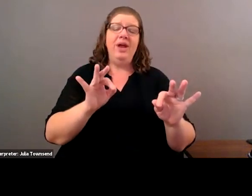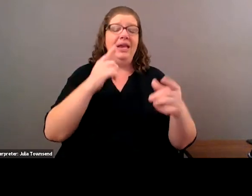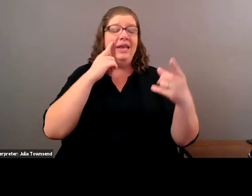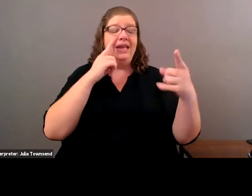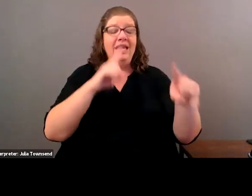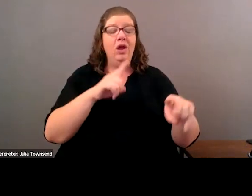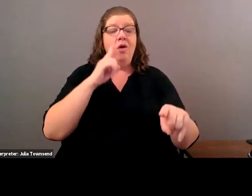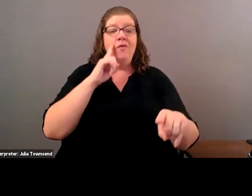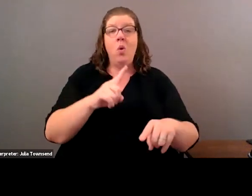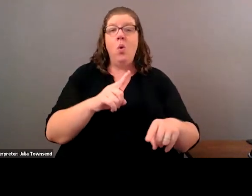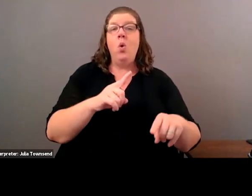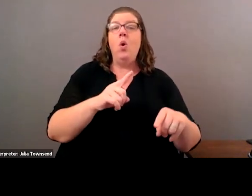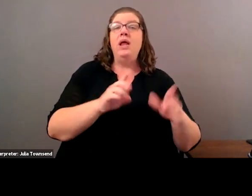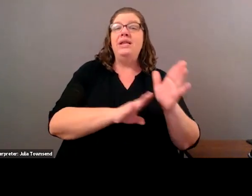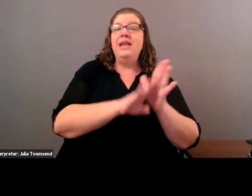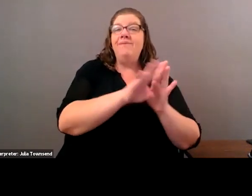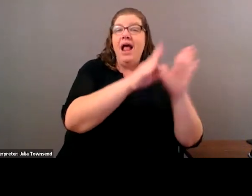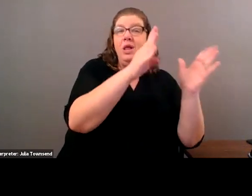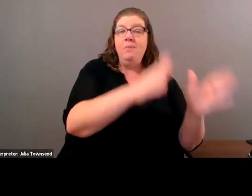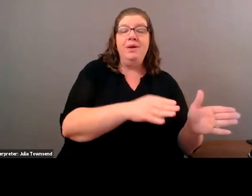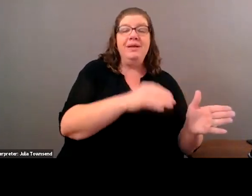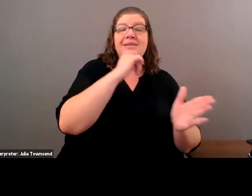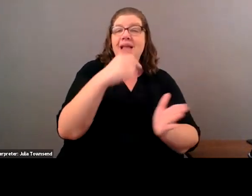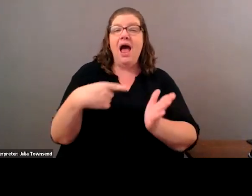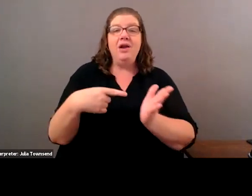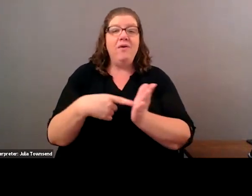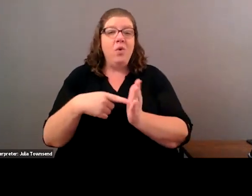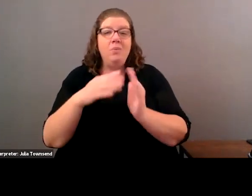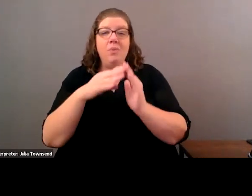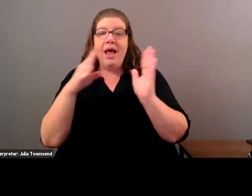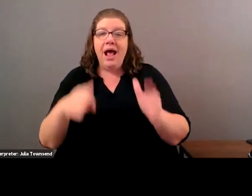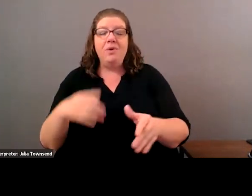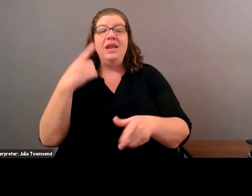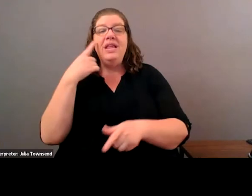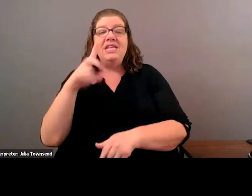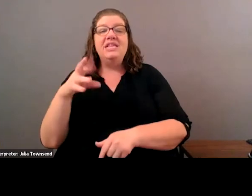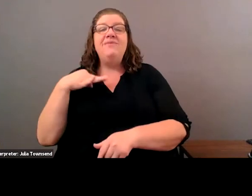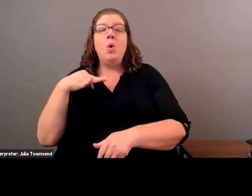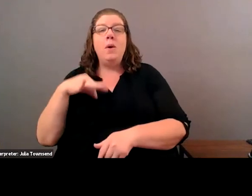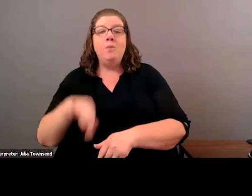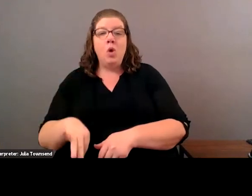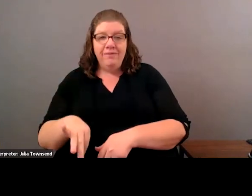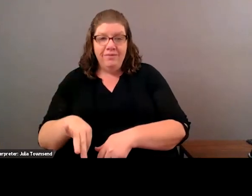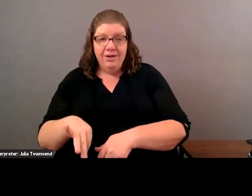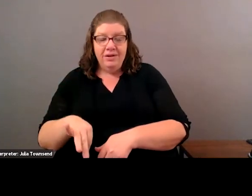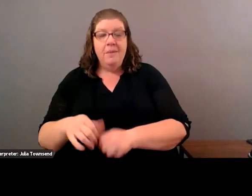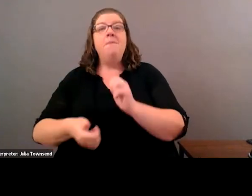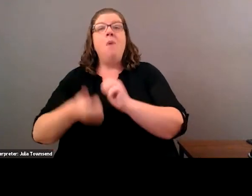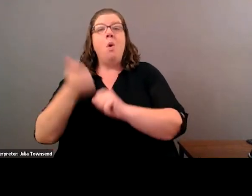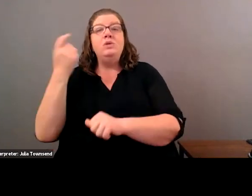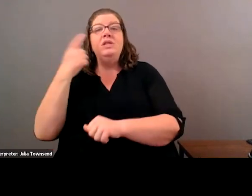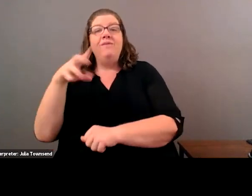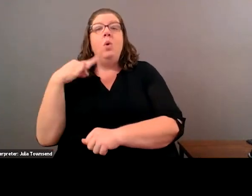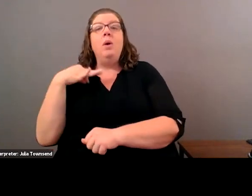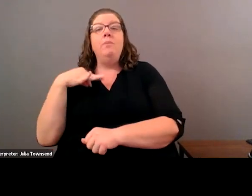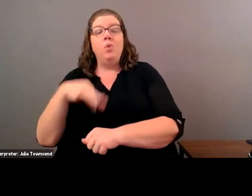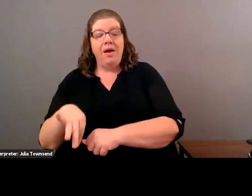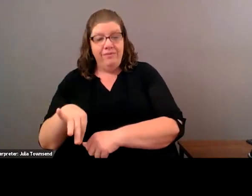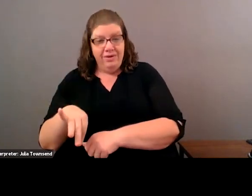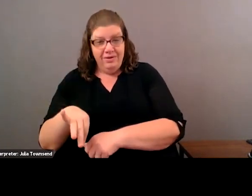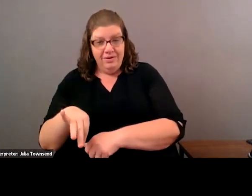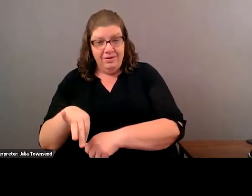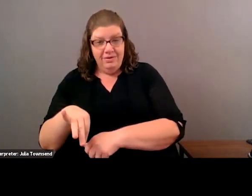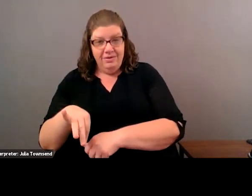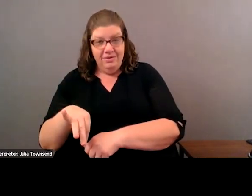not affordable housing. It is for profit primarily, with a little bit